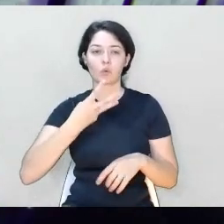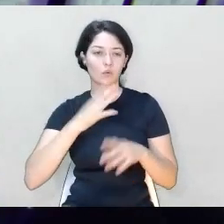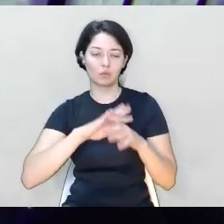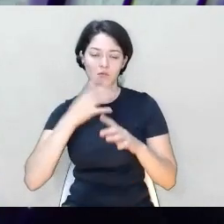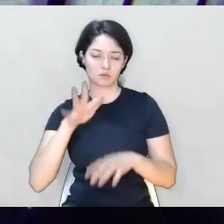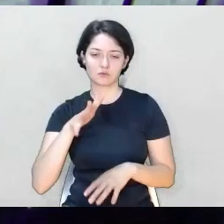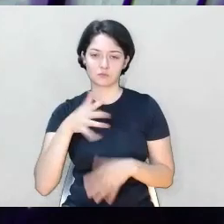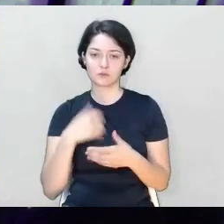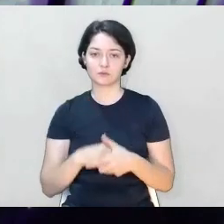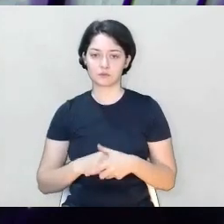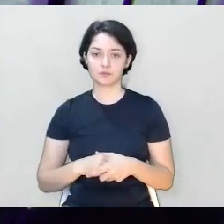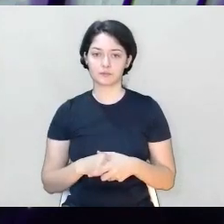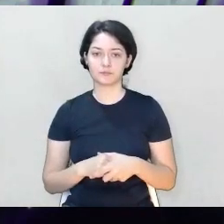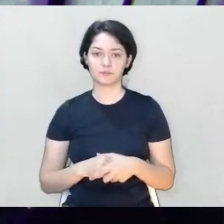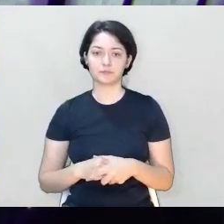to fourfold gain.